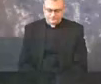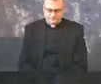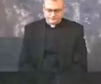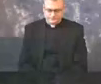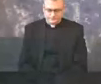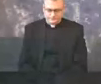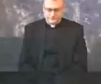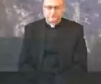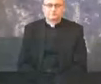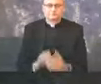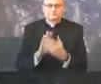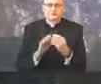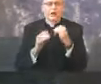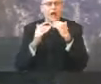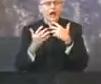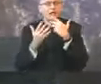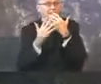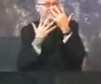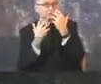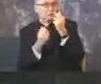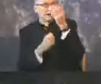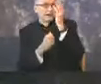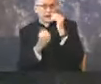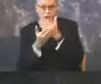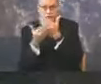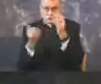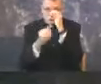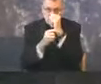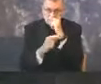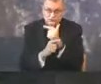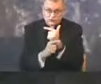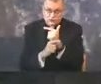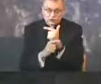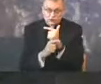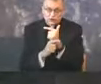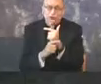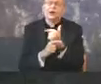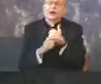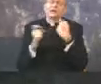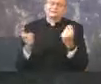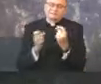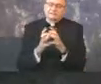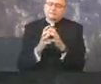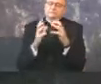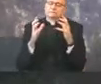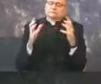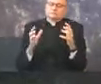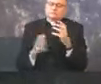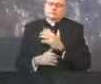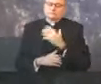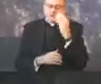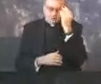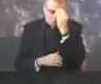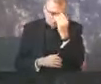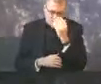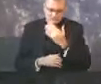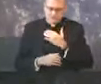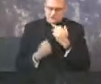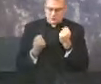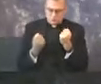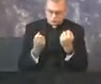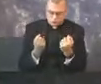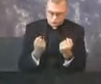I confess to Almighty God and to you, my brothers and sisters, that I have greatly sinned in my thoughts and in my